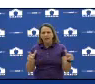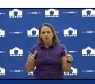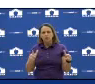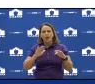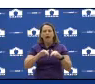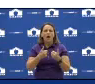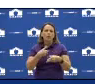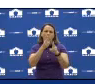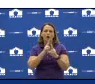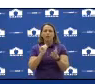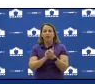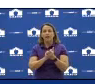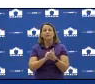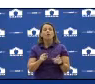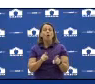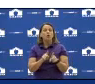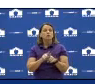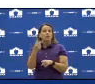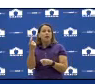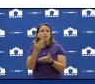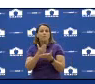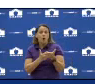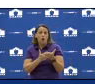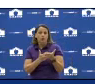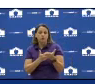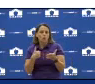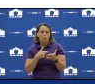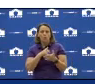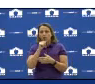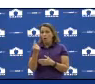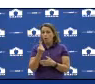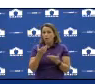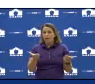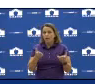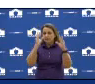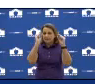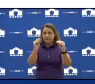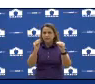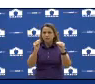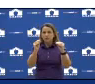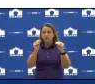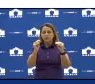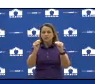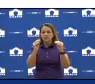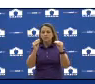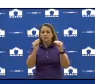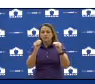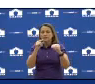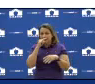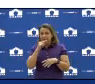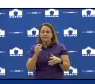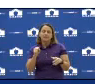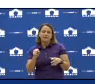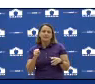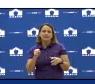we honor that. And then the other piece of this, we're not only here to teach your kids. We're here to